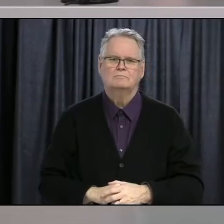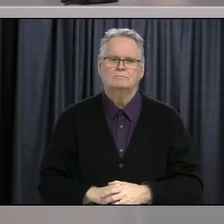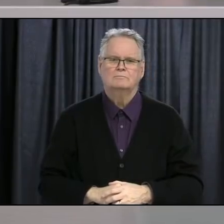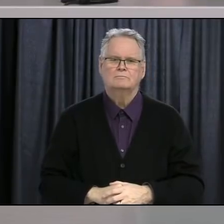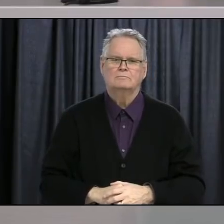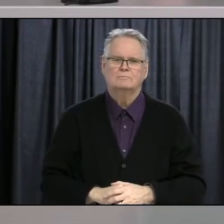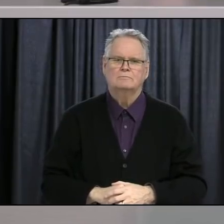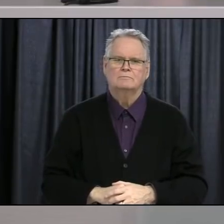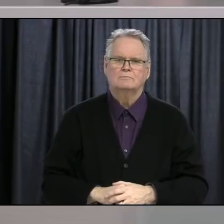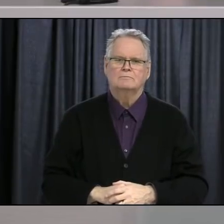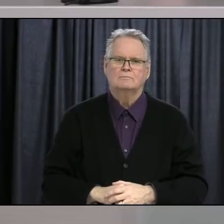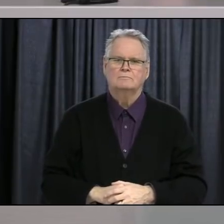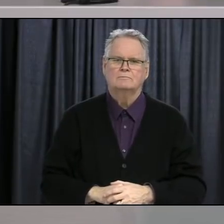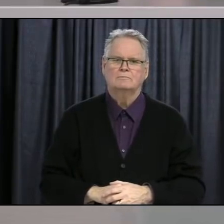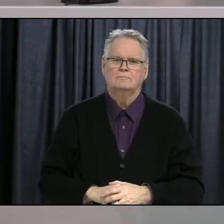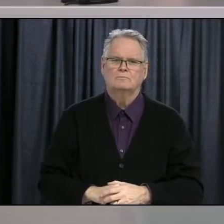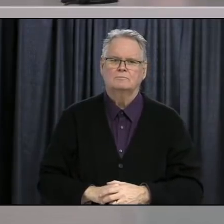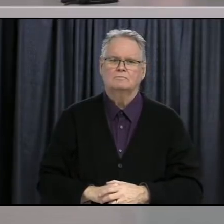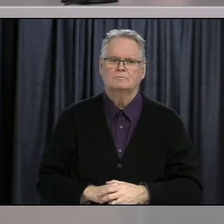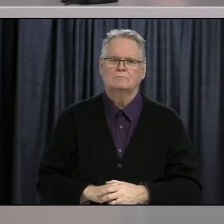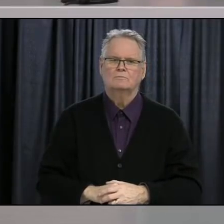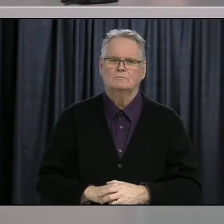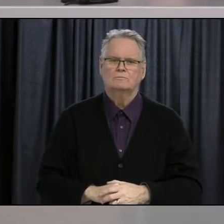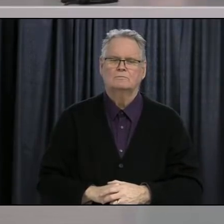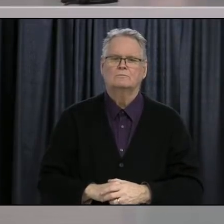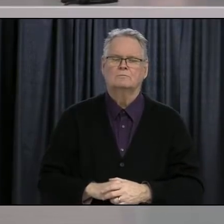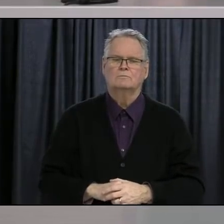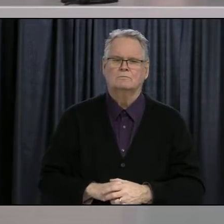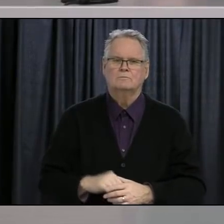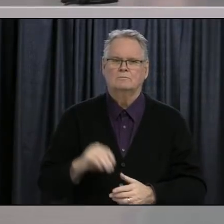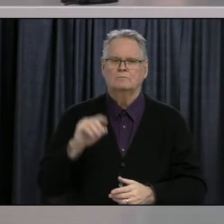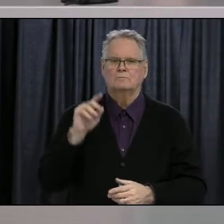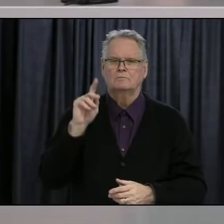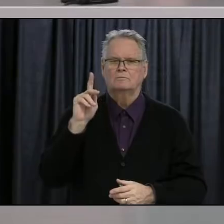Thank you for having me. My question is for Dr. Fitzgerald.